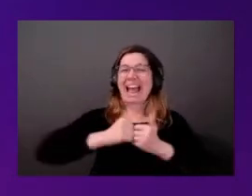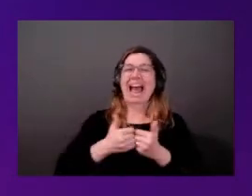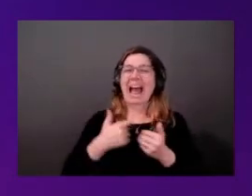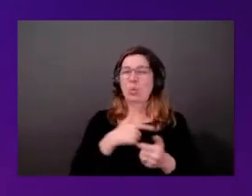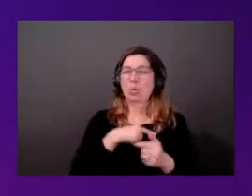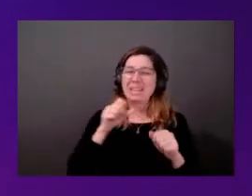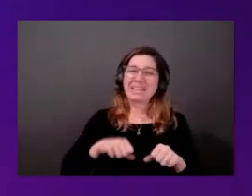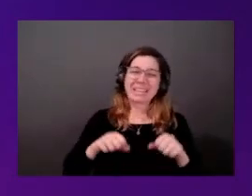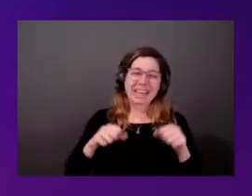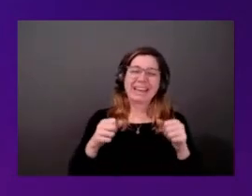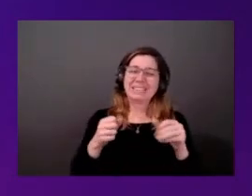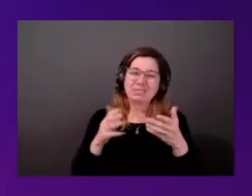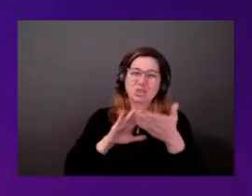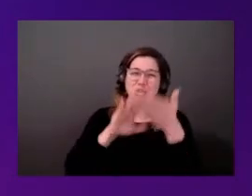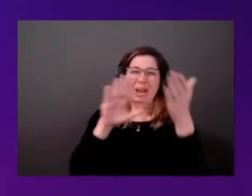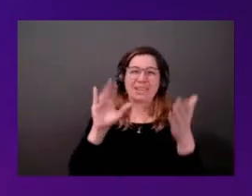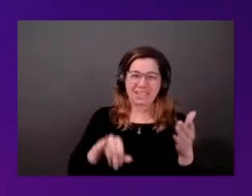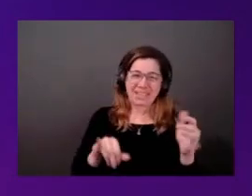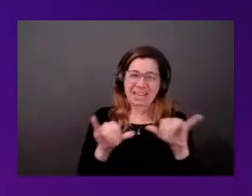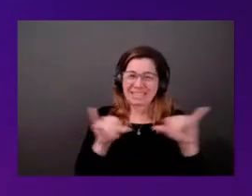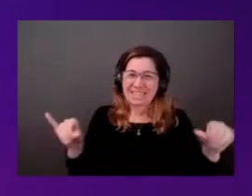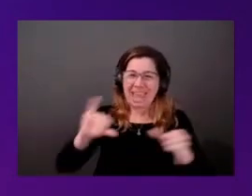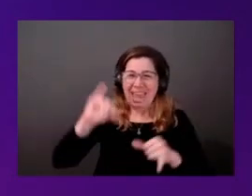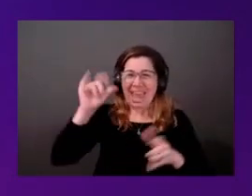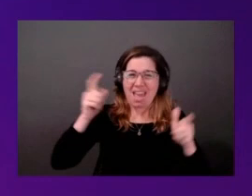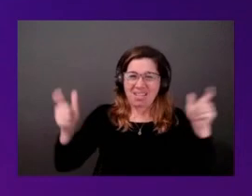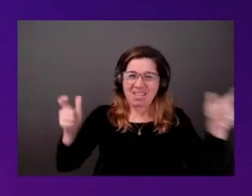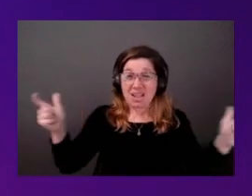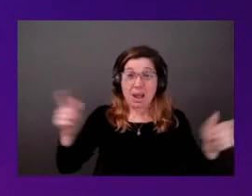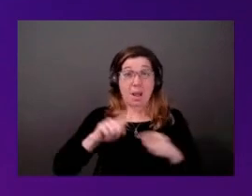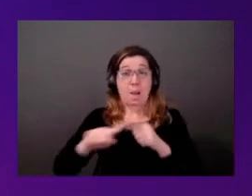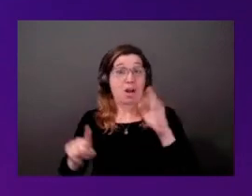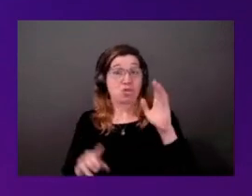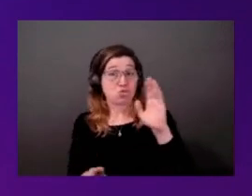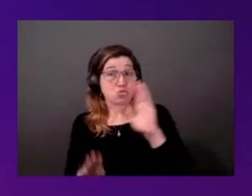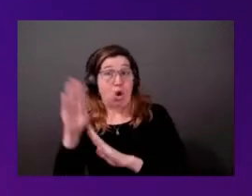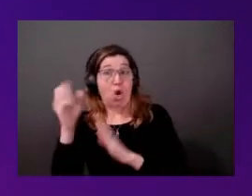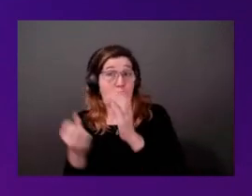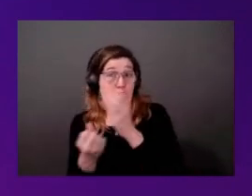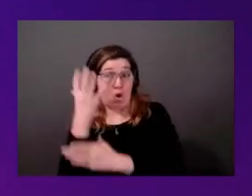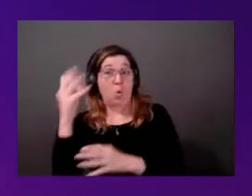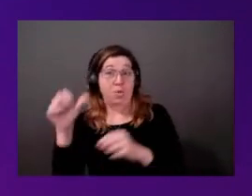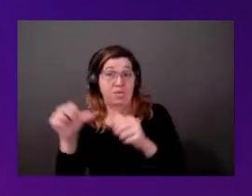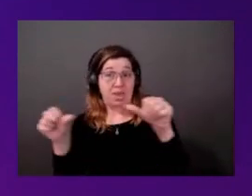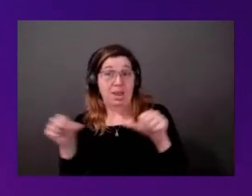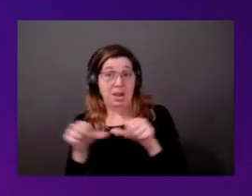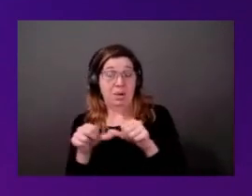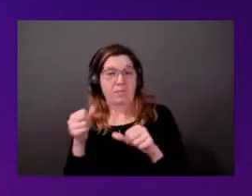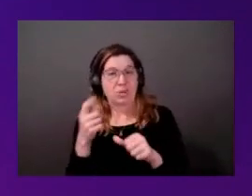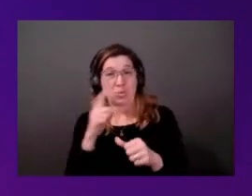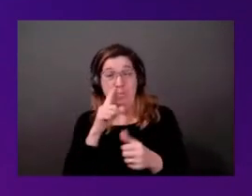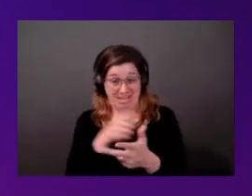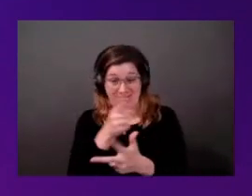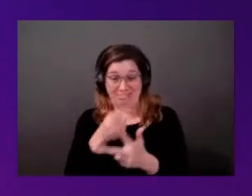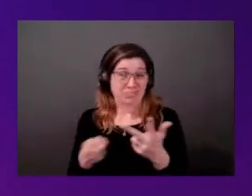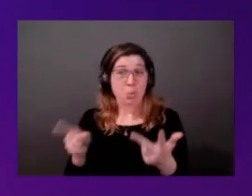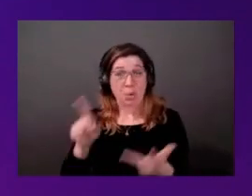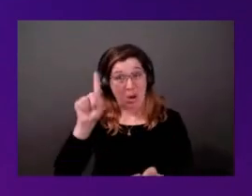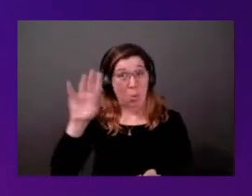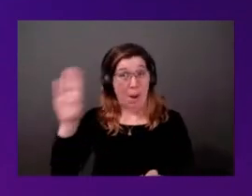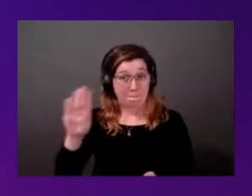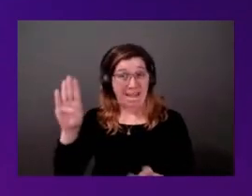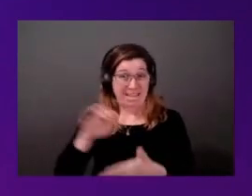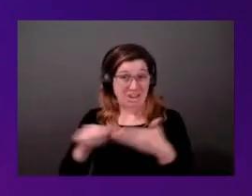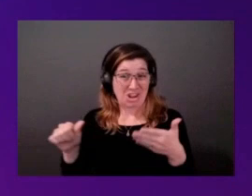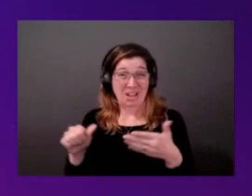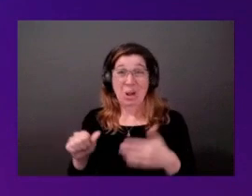of view in both areas, but again, as I said, the growth area for us, each of them, could be $1 billion business. $1 billion for each of